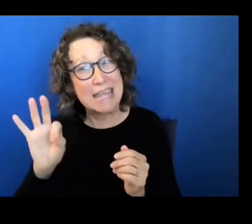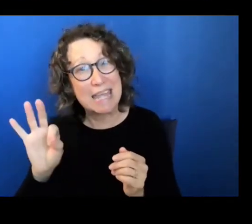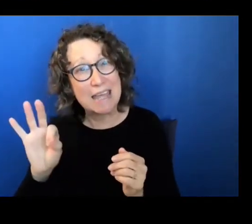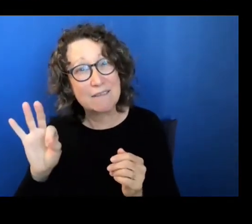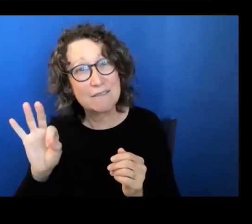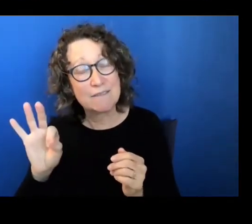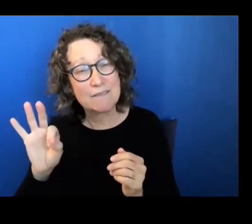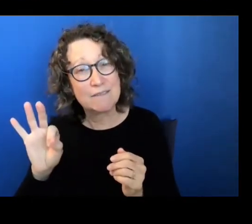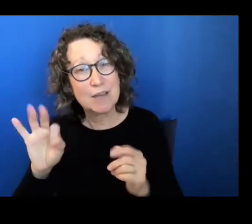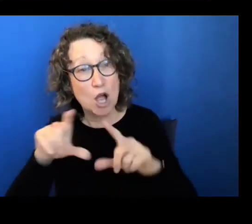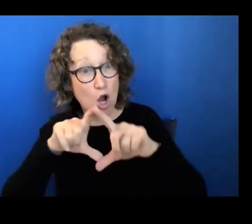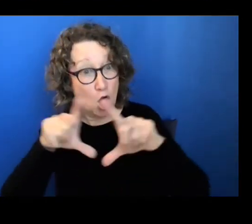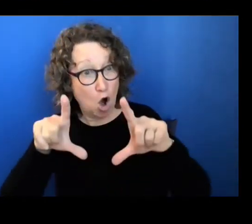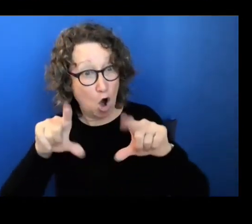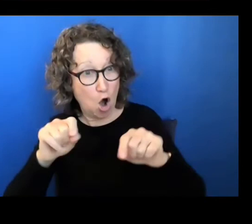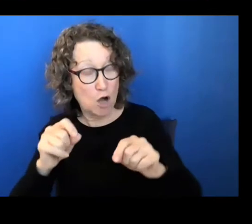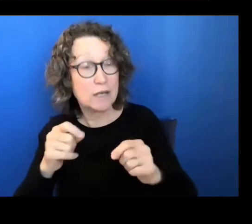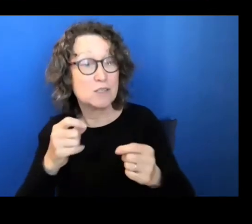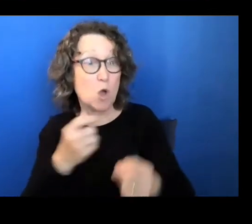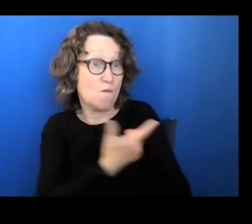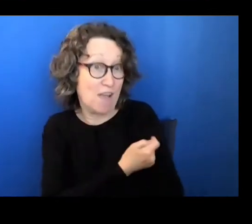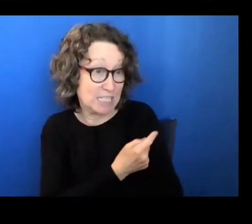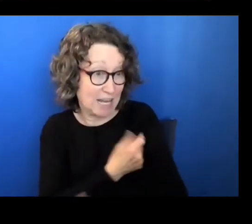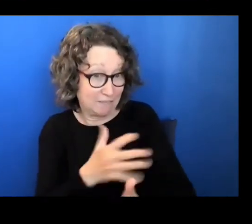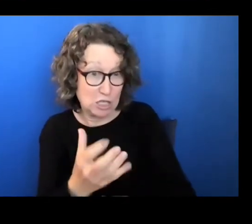their vaccination card?